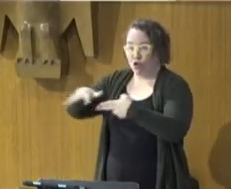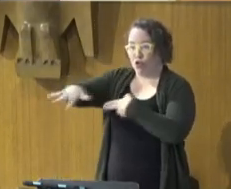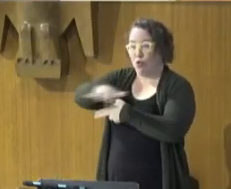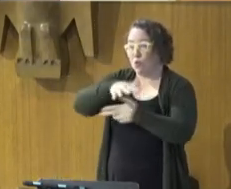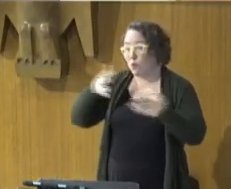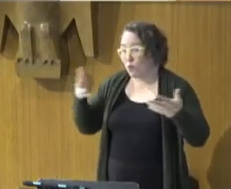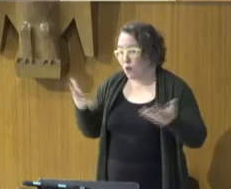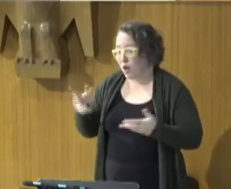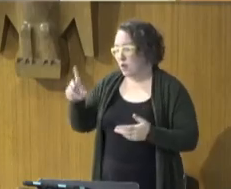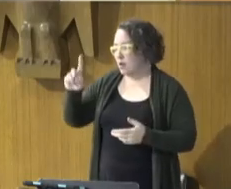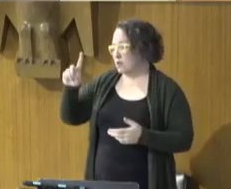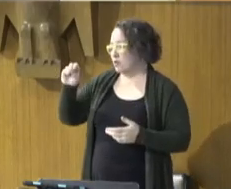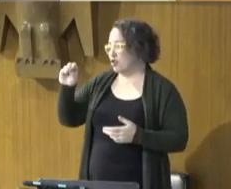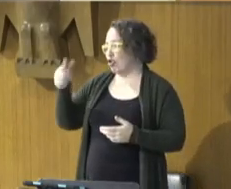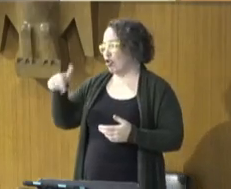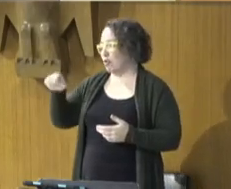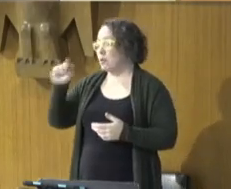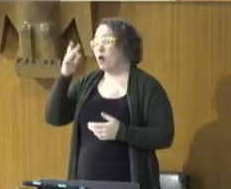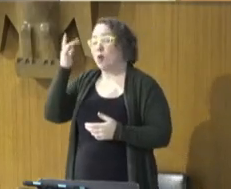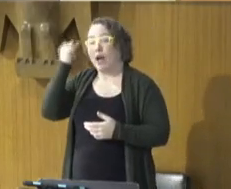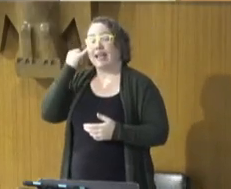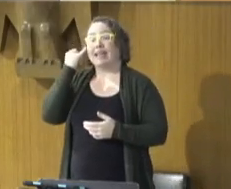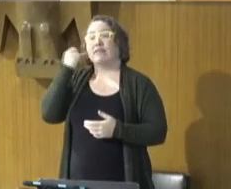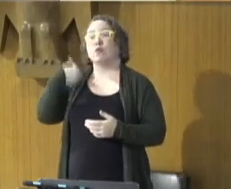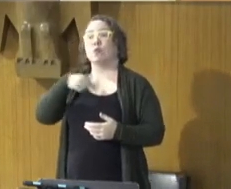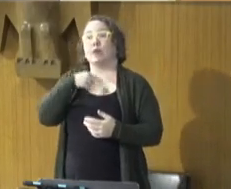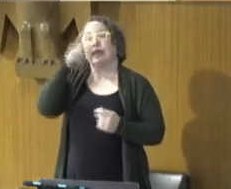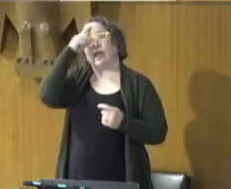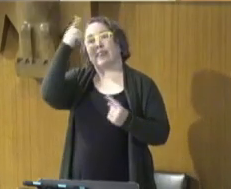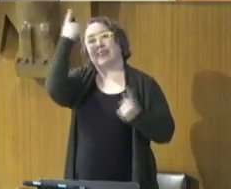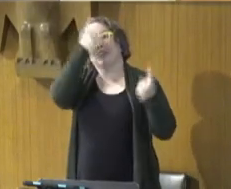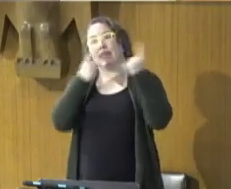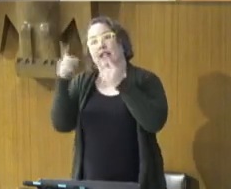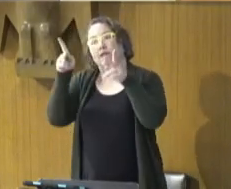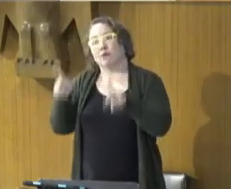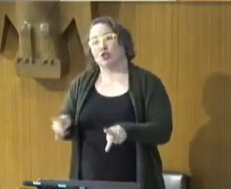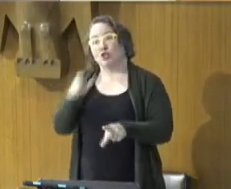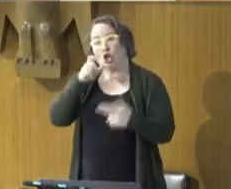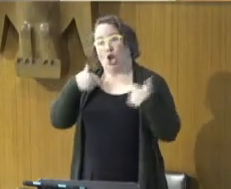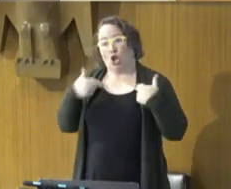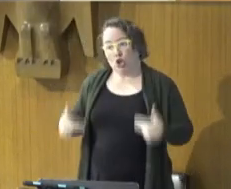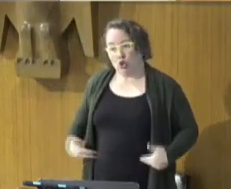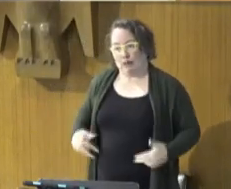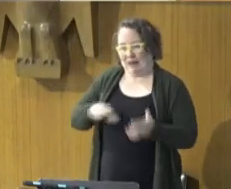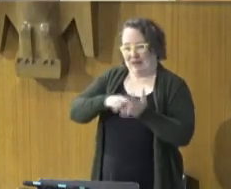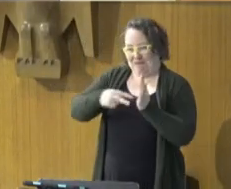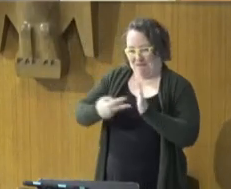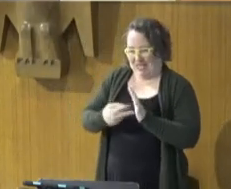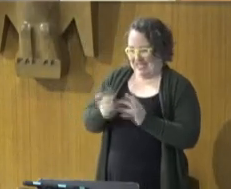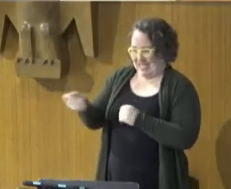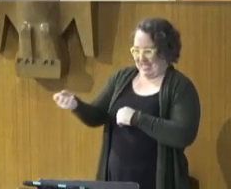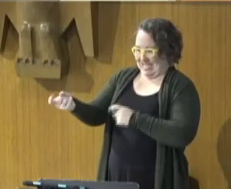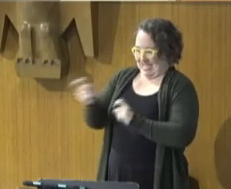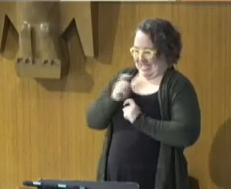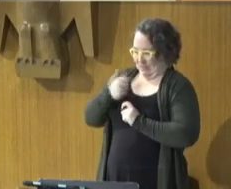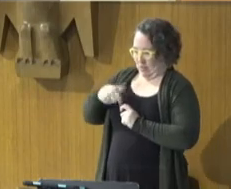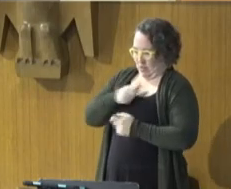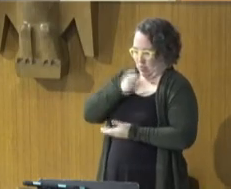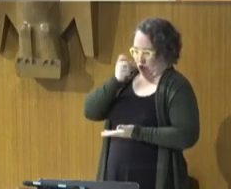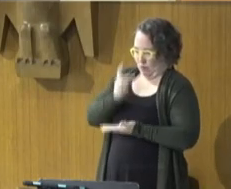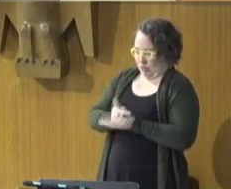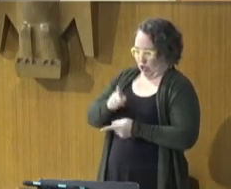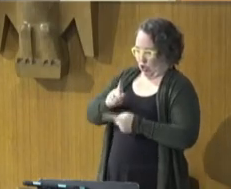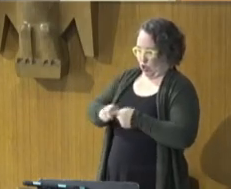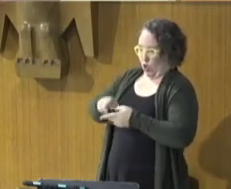use this kind of language because if we can consider someone not human, we think it gives them permission to treat another